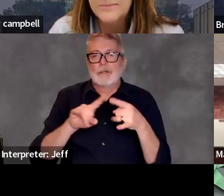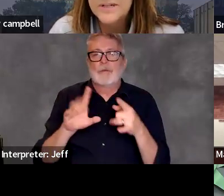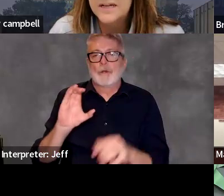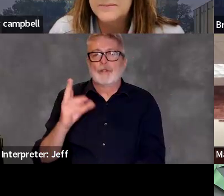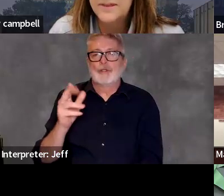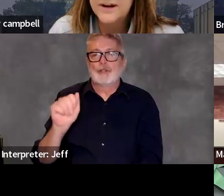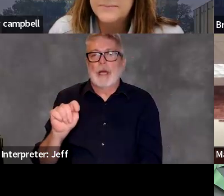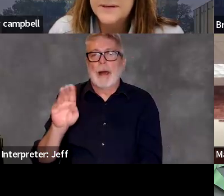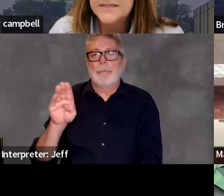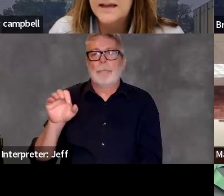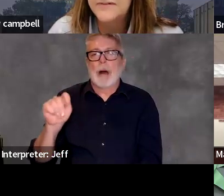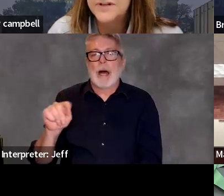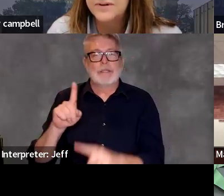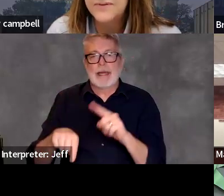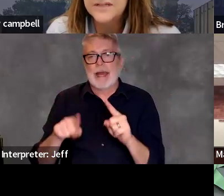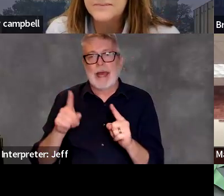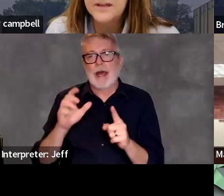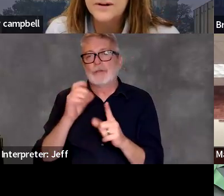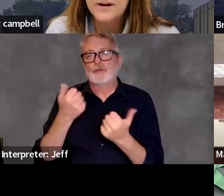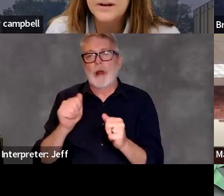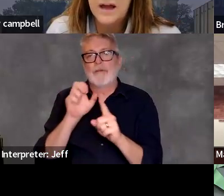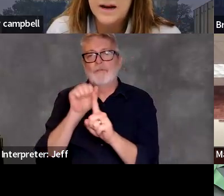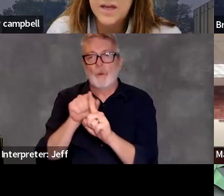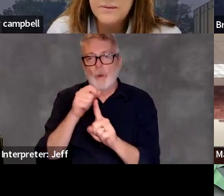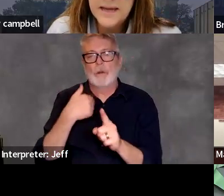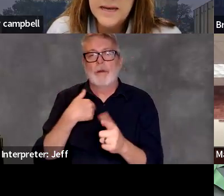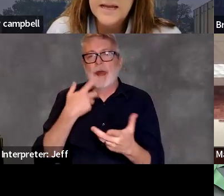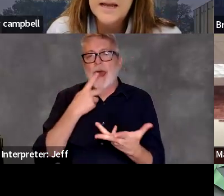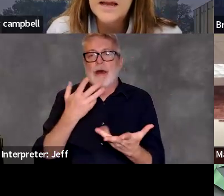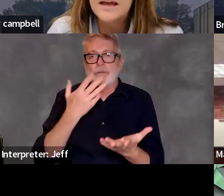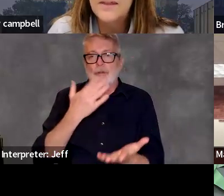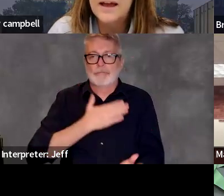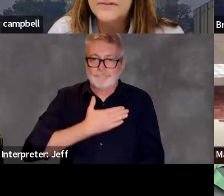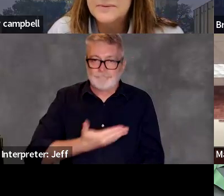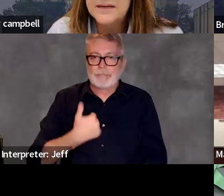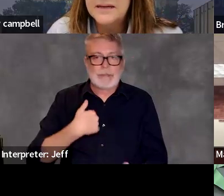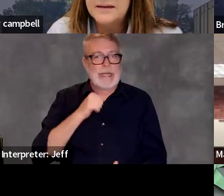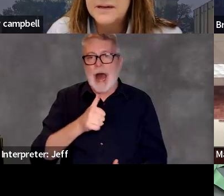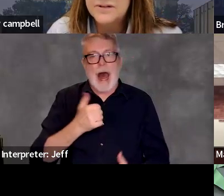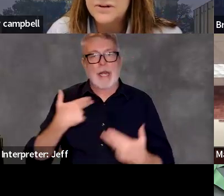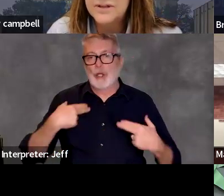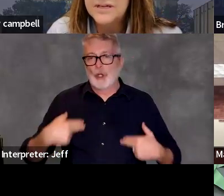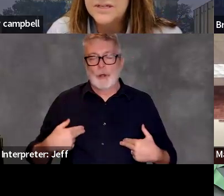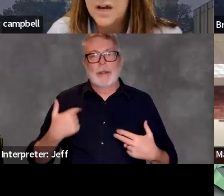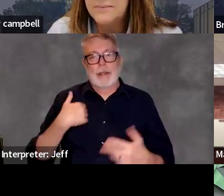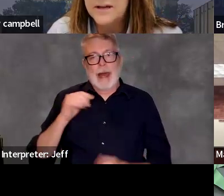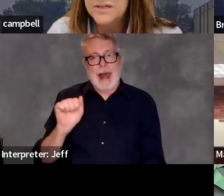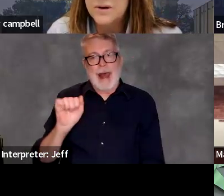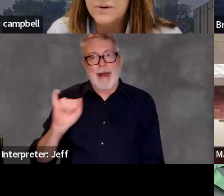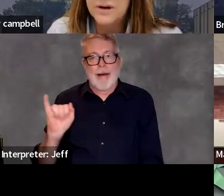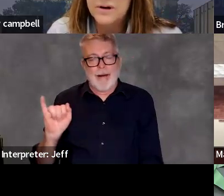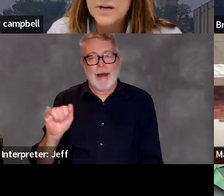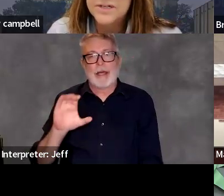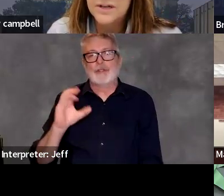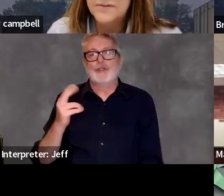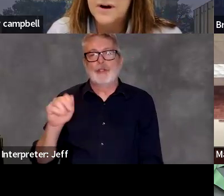They can't pretend to be therapists. They have to notify somebody they're not a human. And they have to make sure that these chatbots